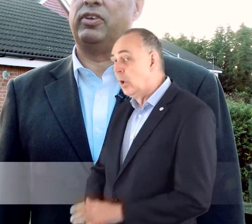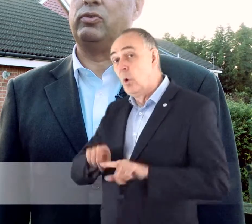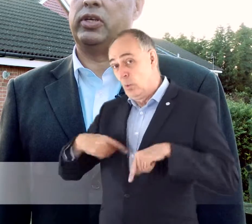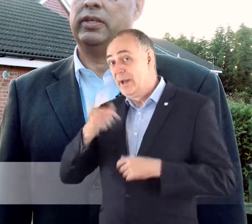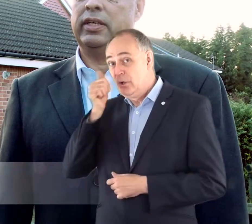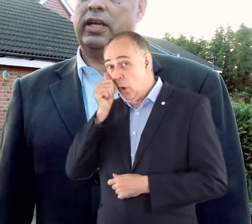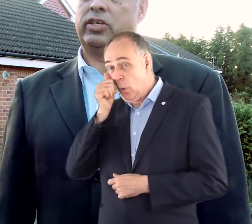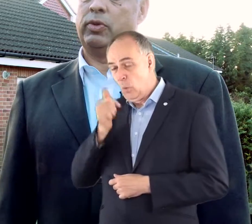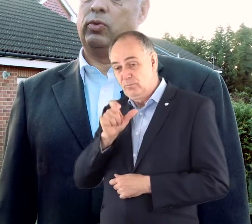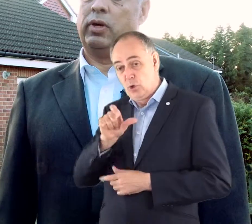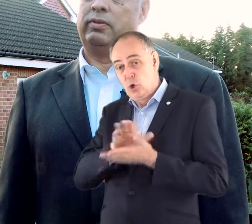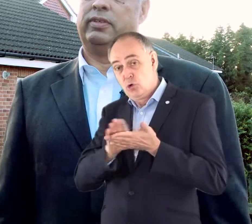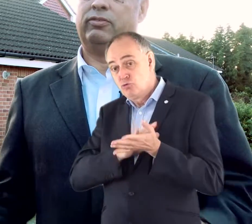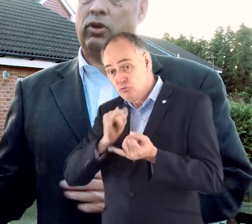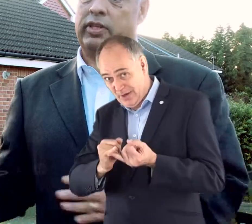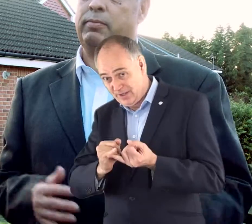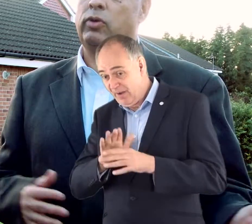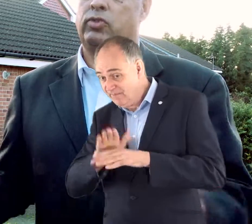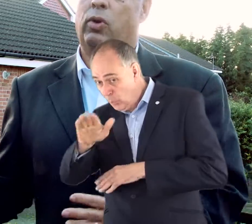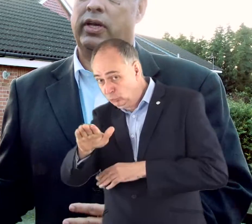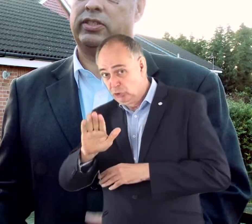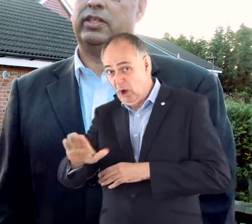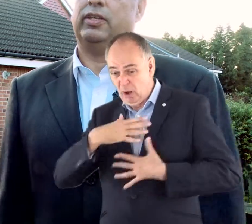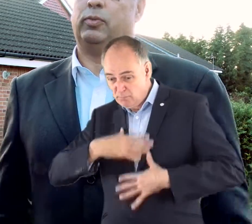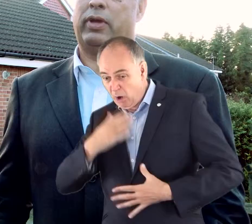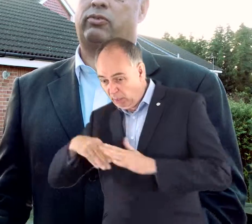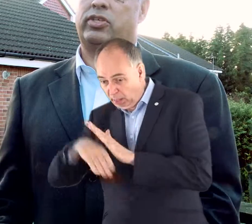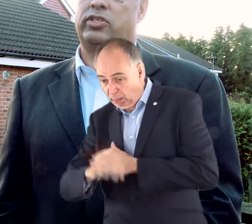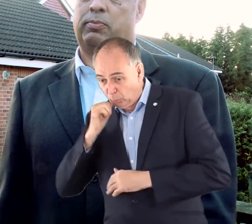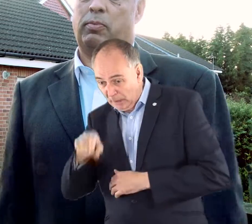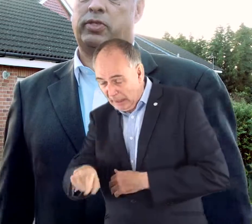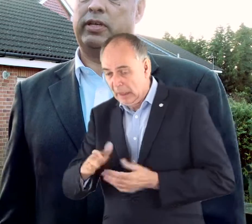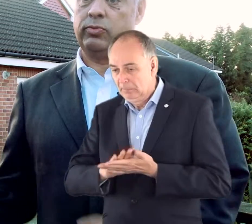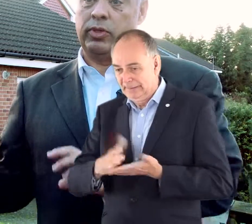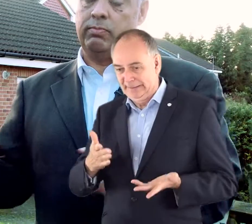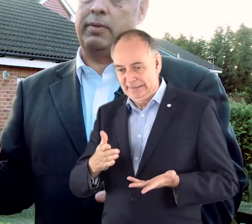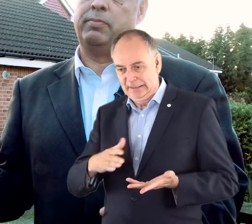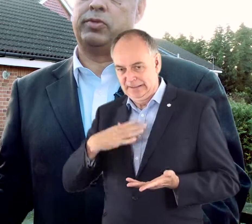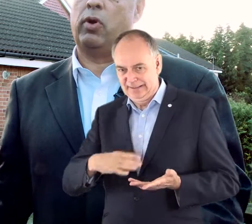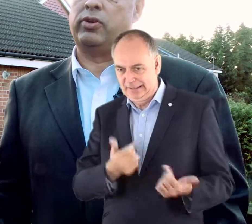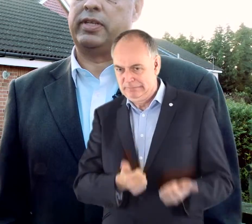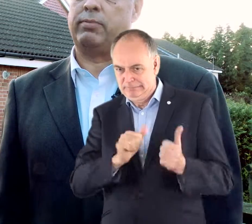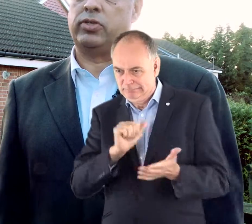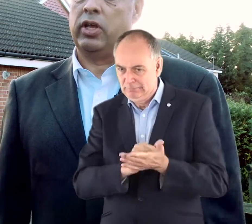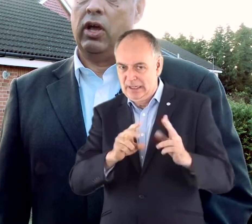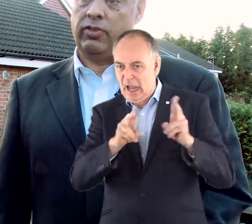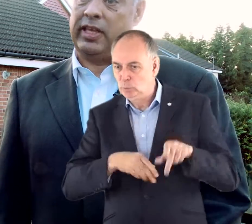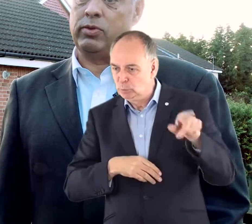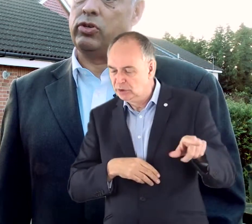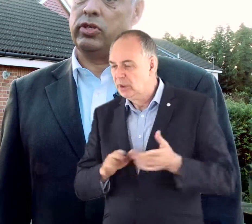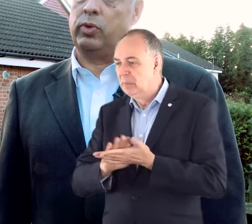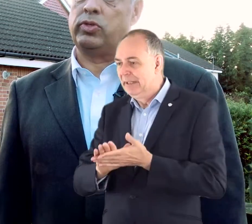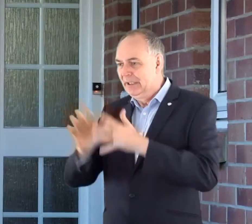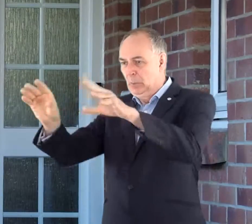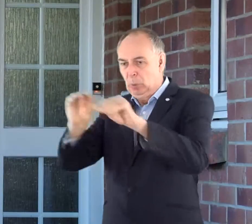the near future. And so we thought, well, rather than move twice, we'll get Chris into the property with maybe some minor adaptions. I think